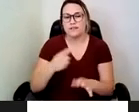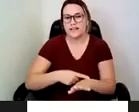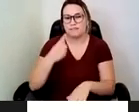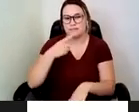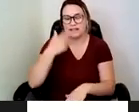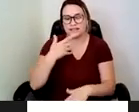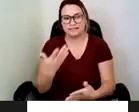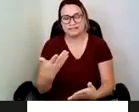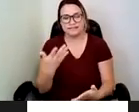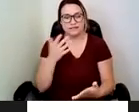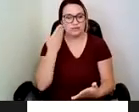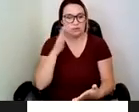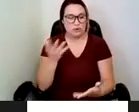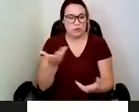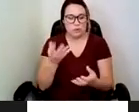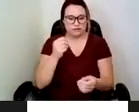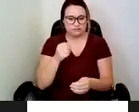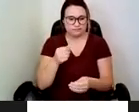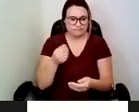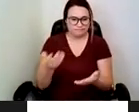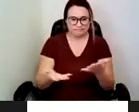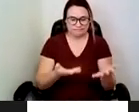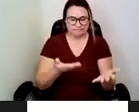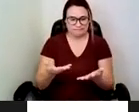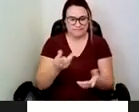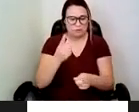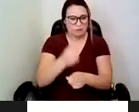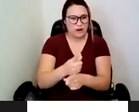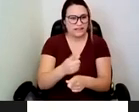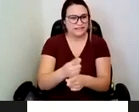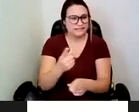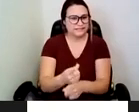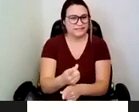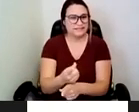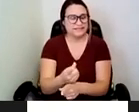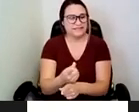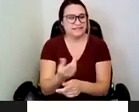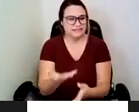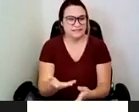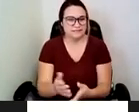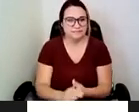to know what's appropriate and aggressive, and that may be inappropriate care can happen.